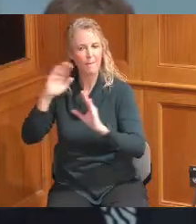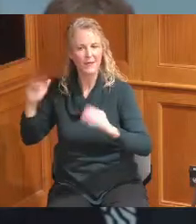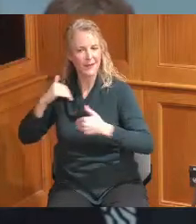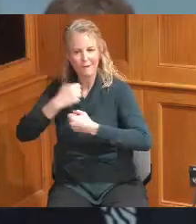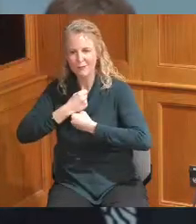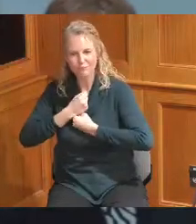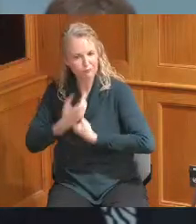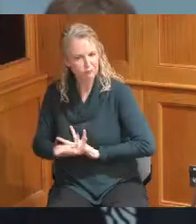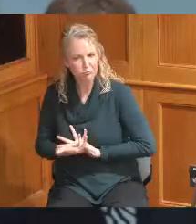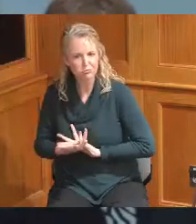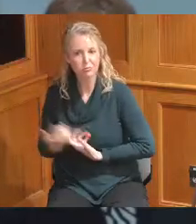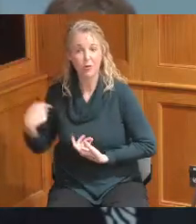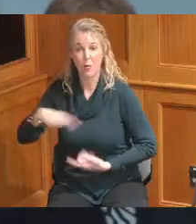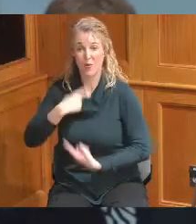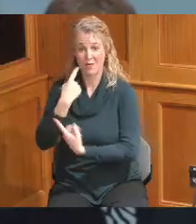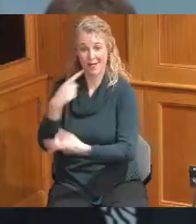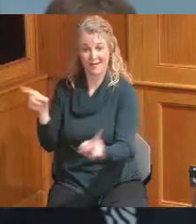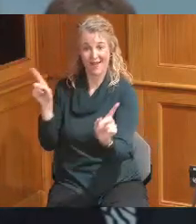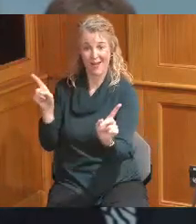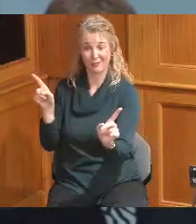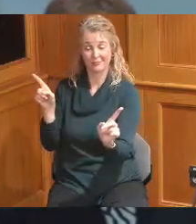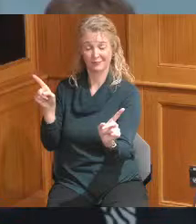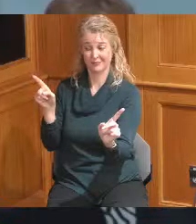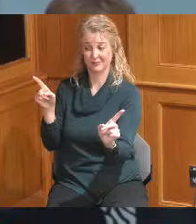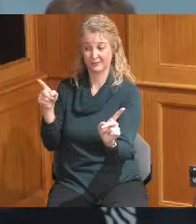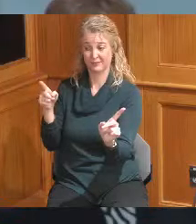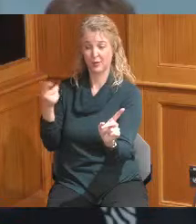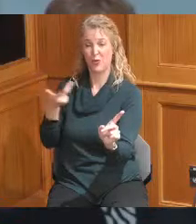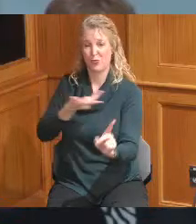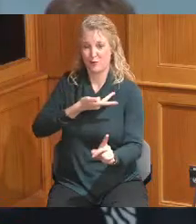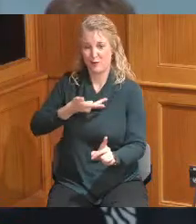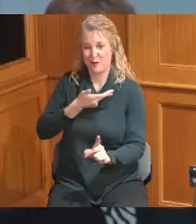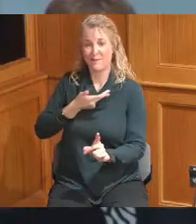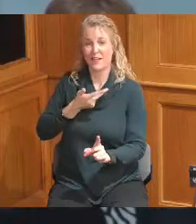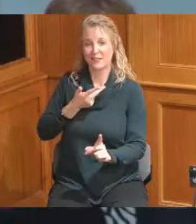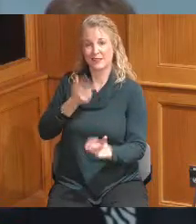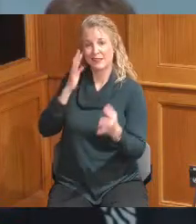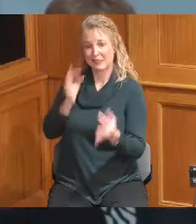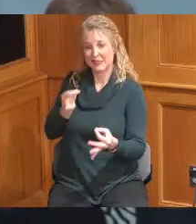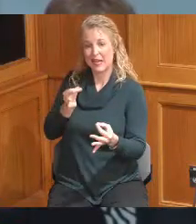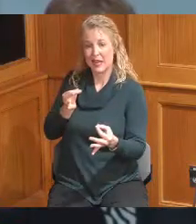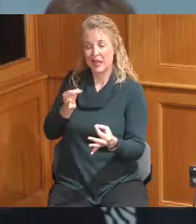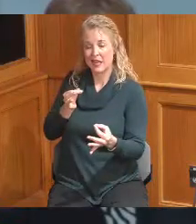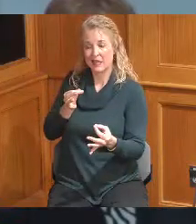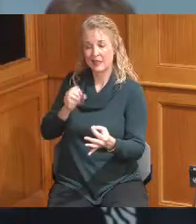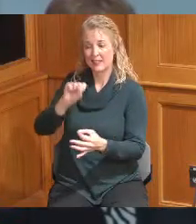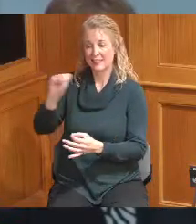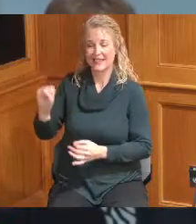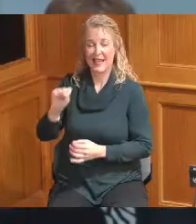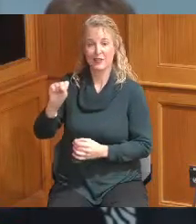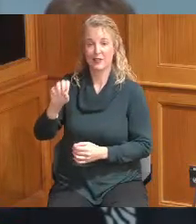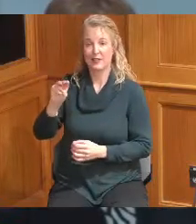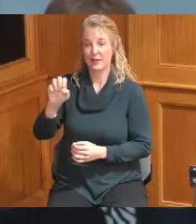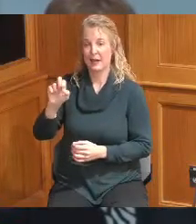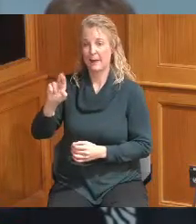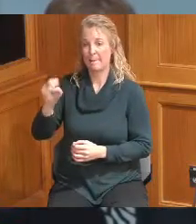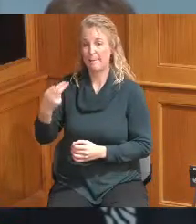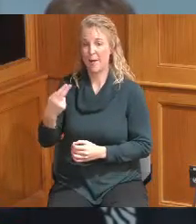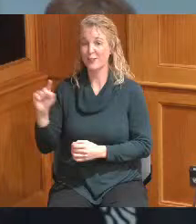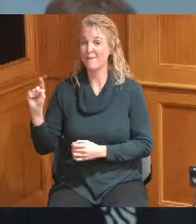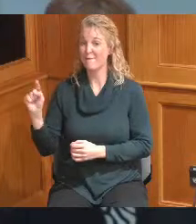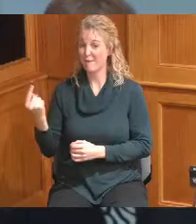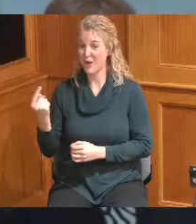County. Be it further proclaimed that the Board of County Commissioners of Hamilton County does hereby proclaim Saturday, March the